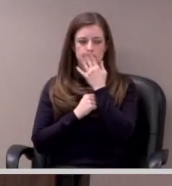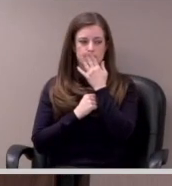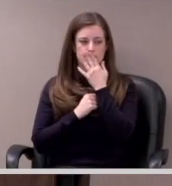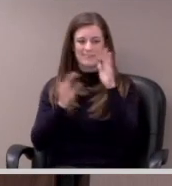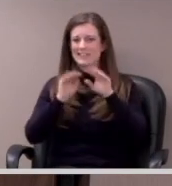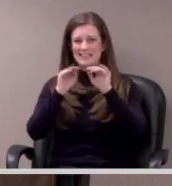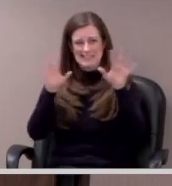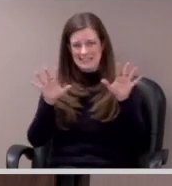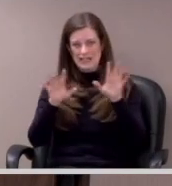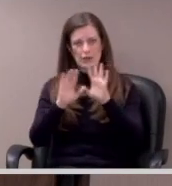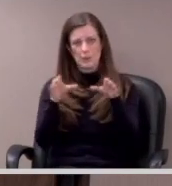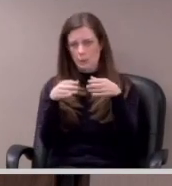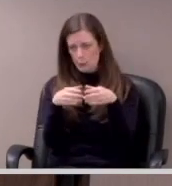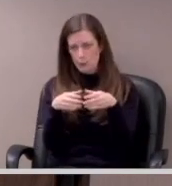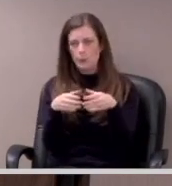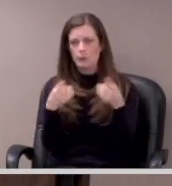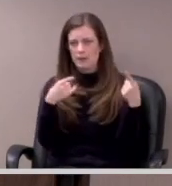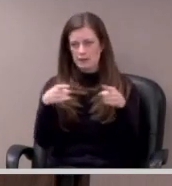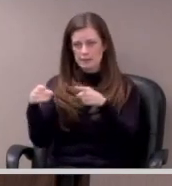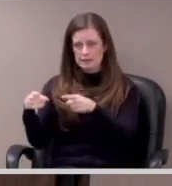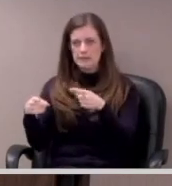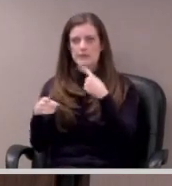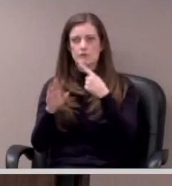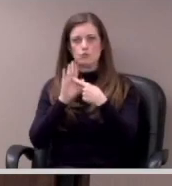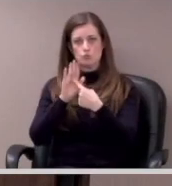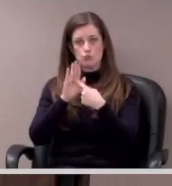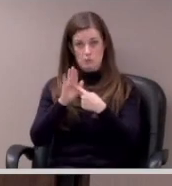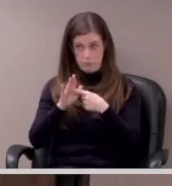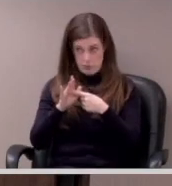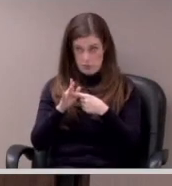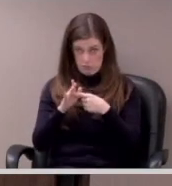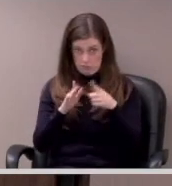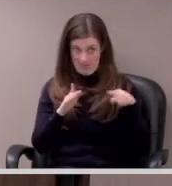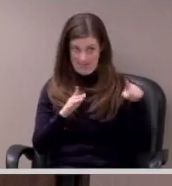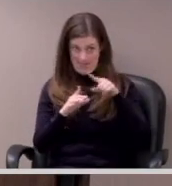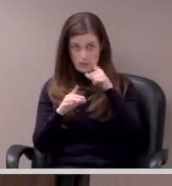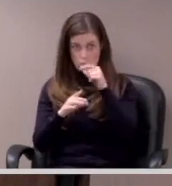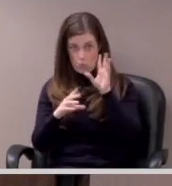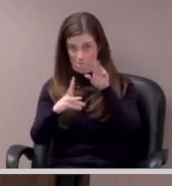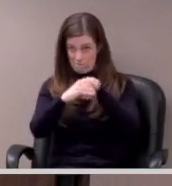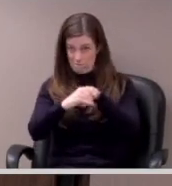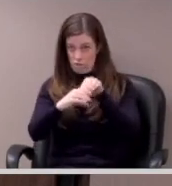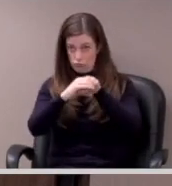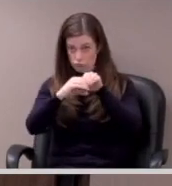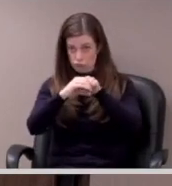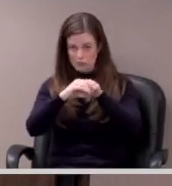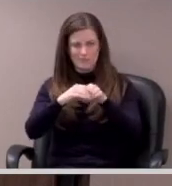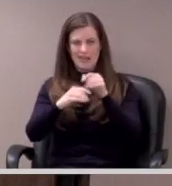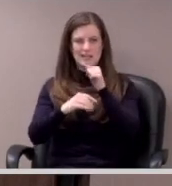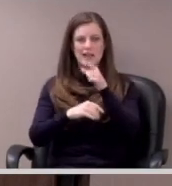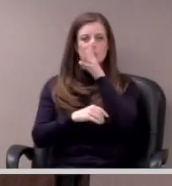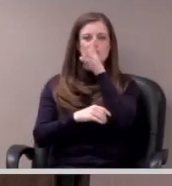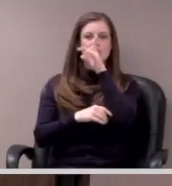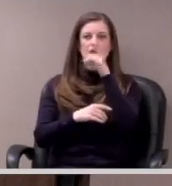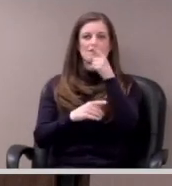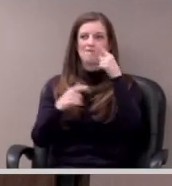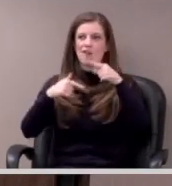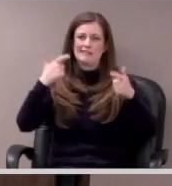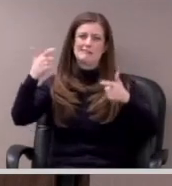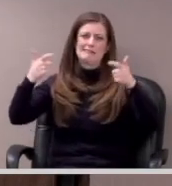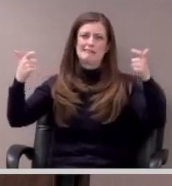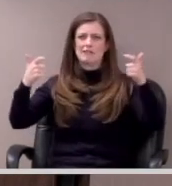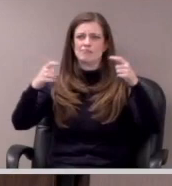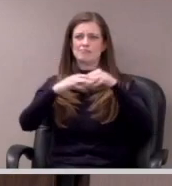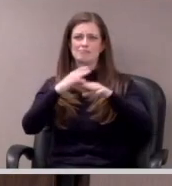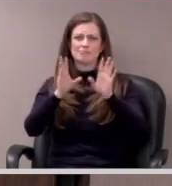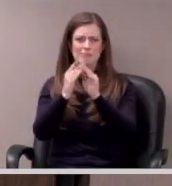It's clear that the groups that exist in order to represent these stakeholders have not been speaking up for this most marginalized community, so we have